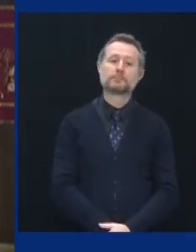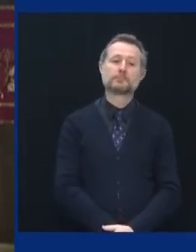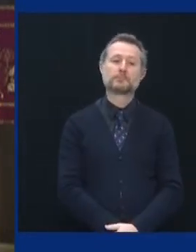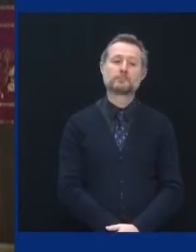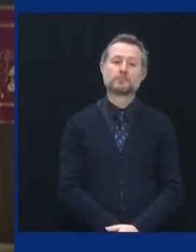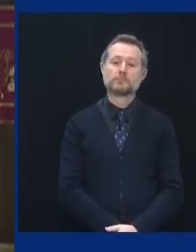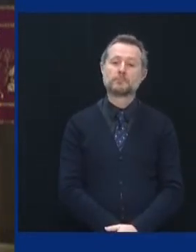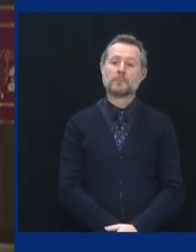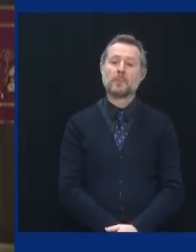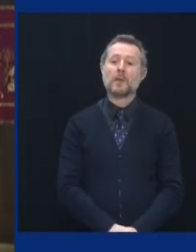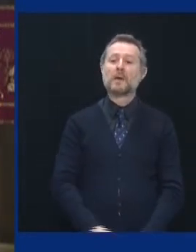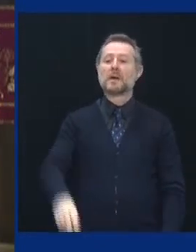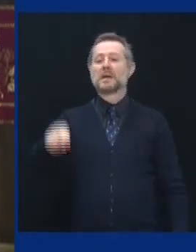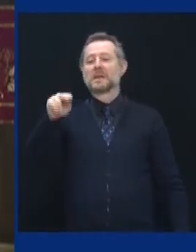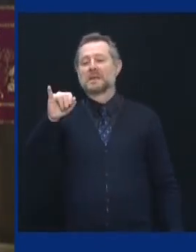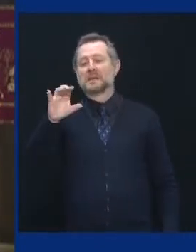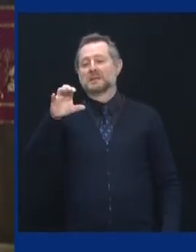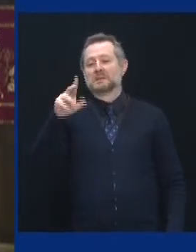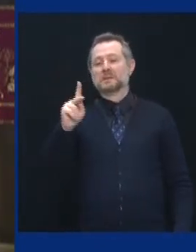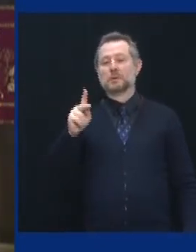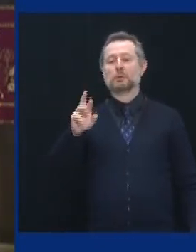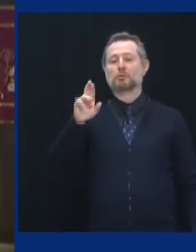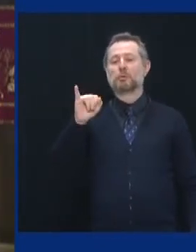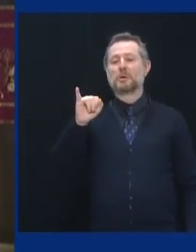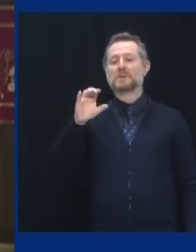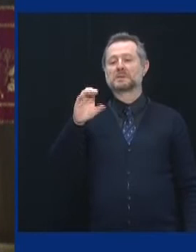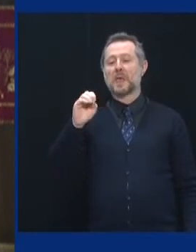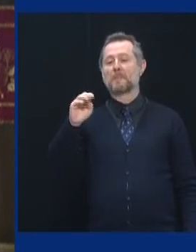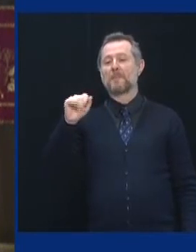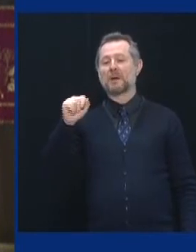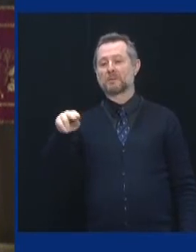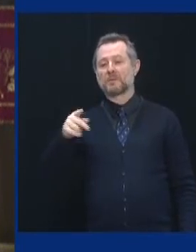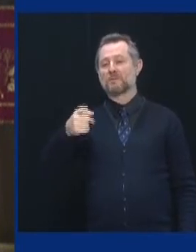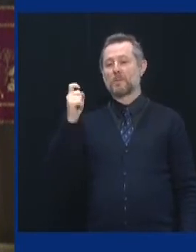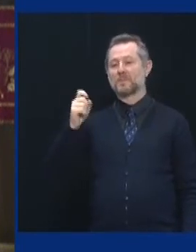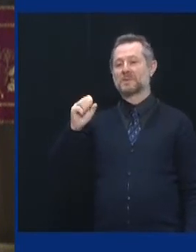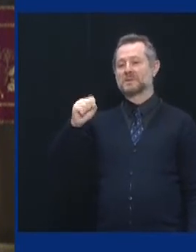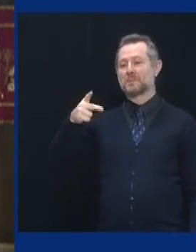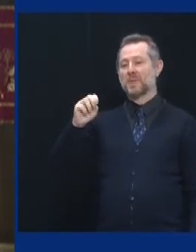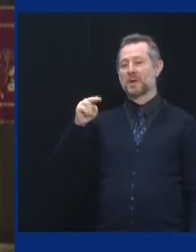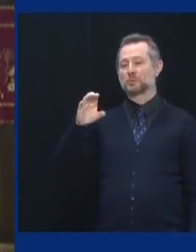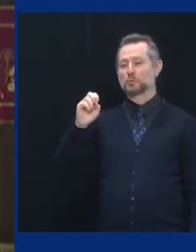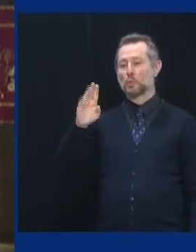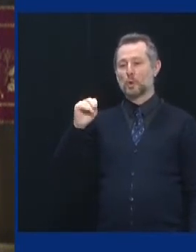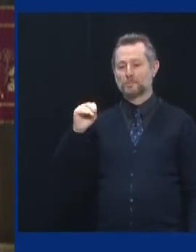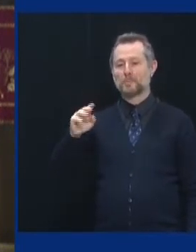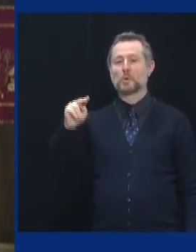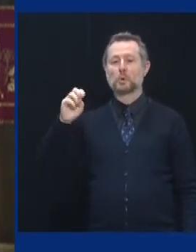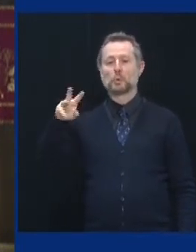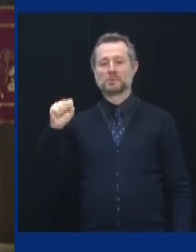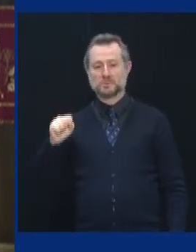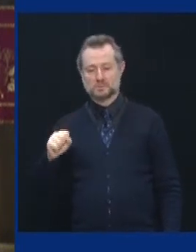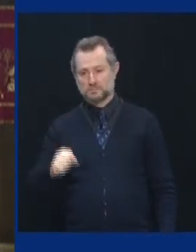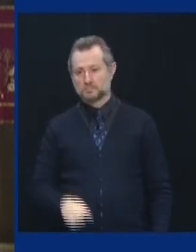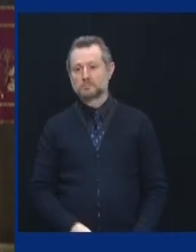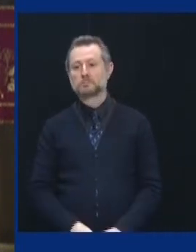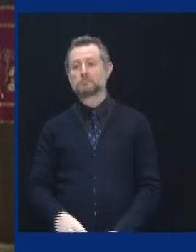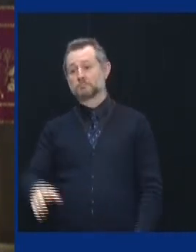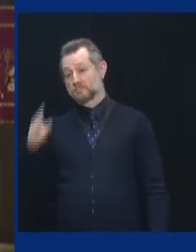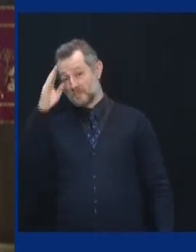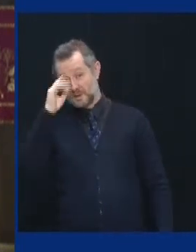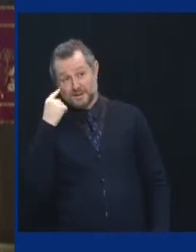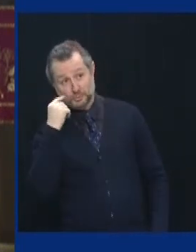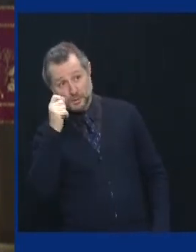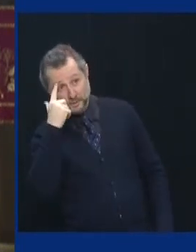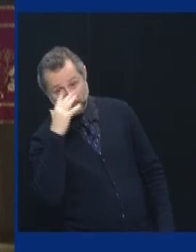Governor, you now have Nick Reisman from Spectrum News. Nick, your line is open. Please unmute your microphone. Hey, Governor, can you hear me? Yes,